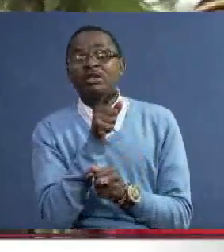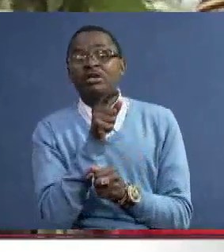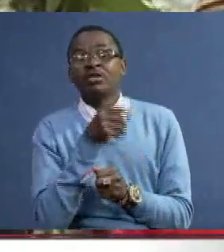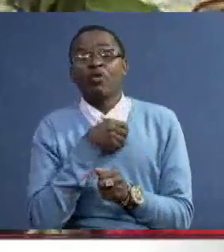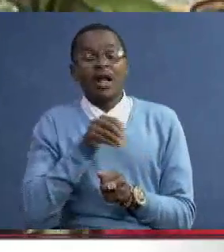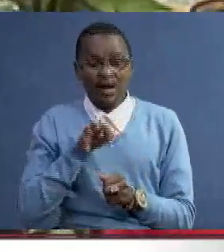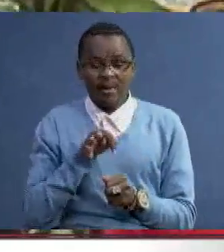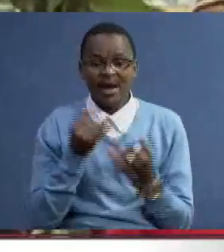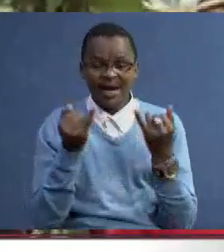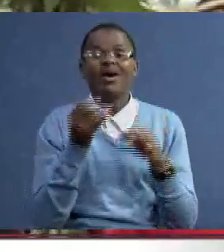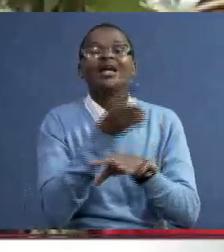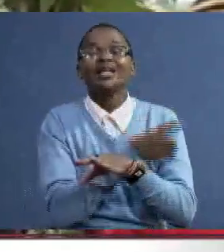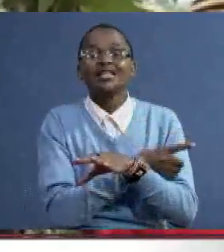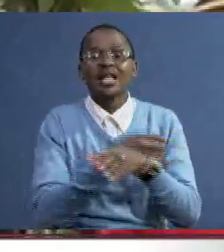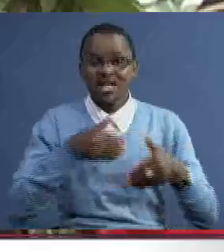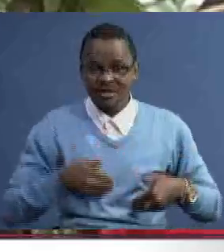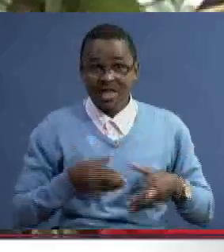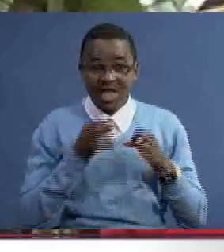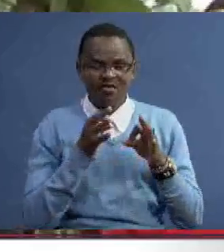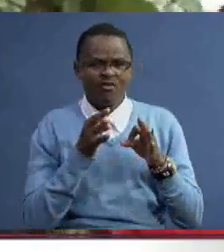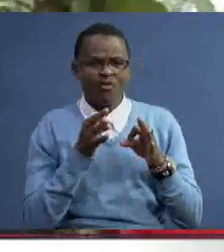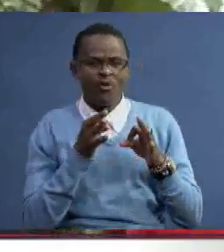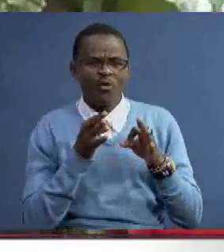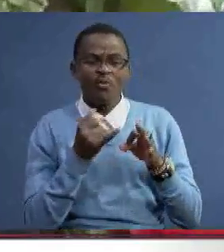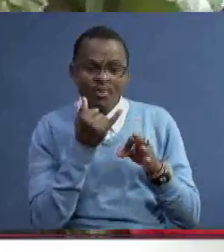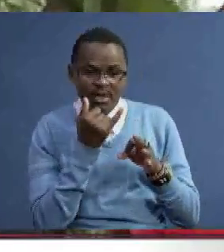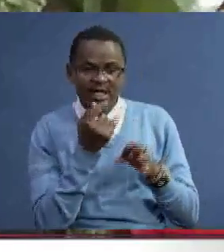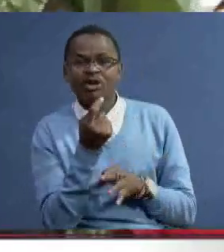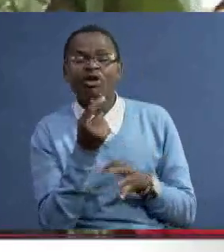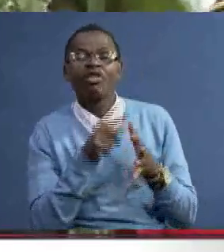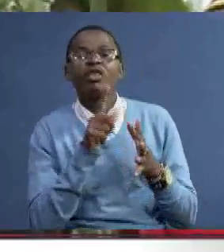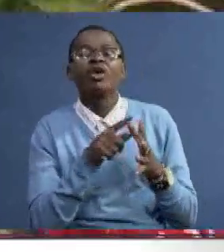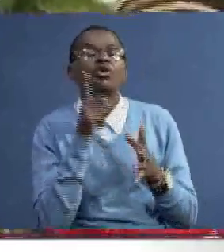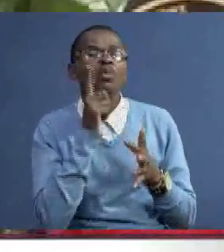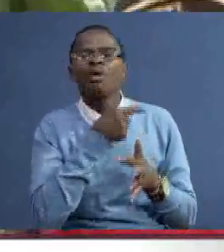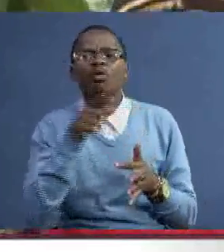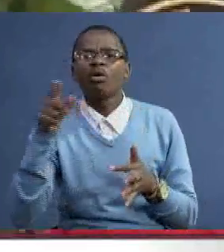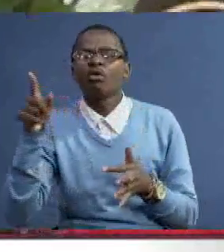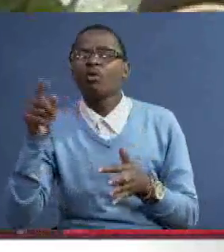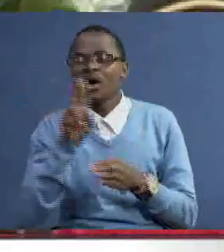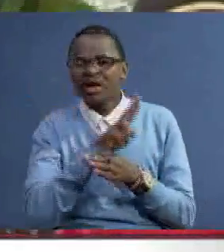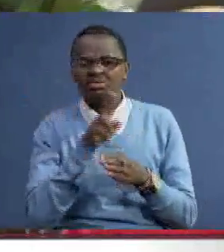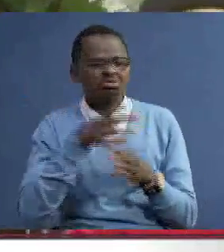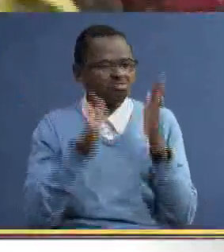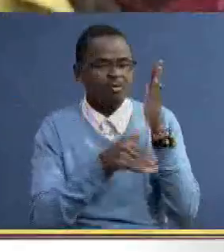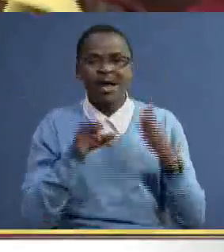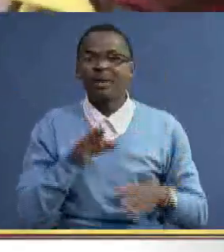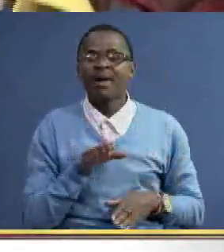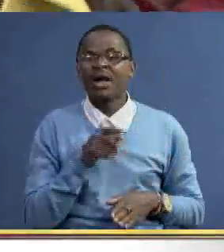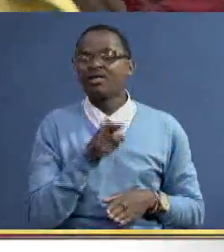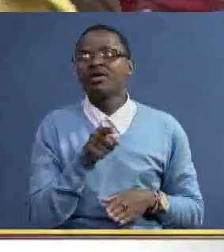na wanawake, siku hizi ni vijana. Ukikozea tu kidogo, ukilala na yeye, kesho go go go. Wanatumia wasichana vibaya